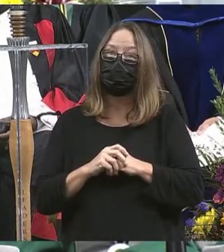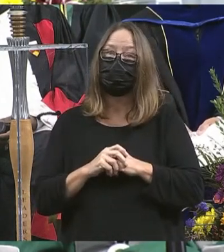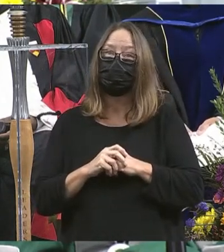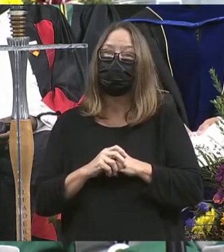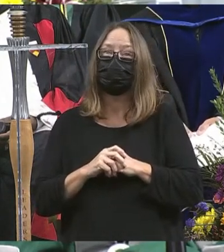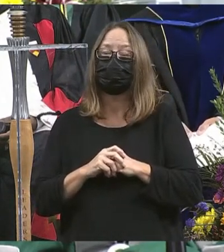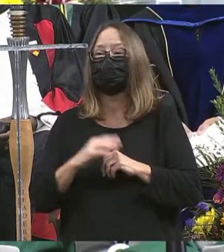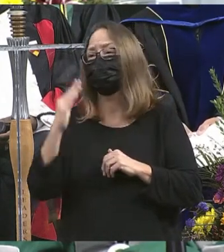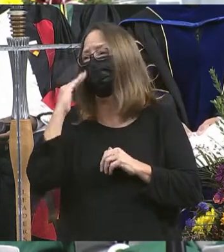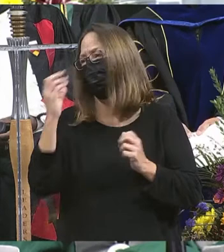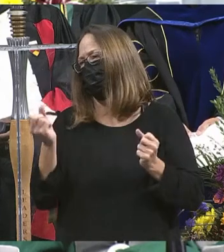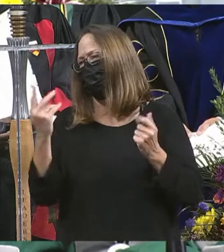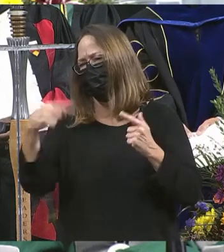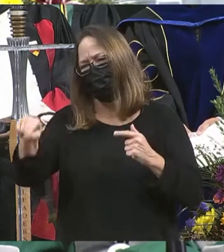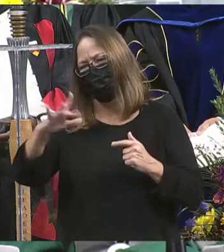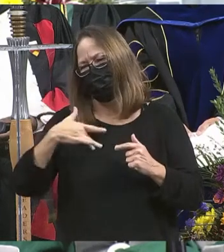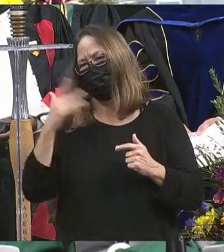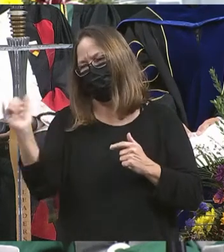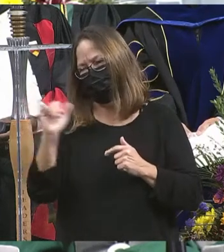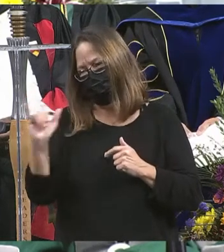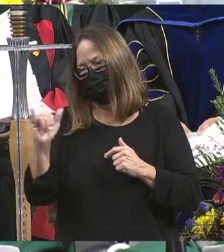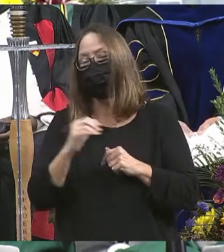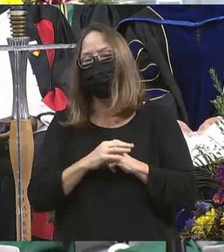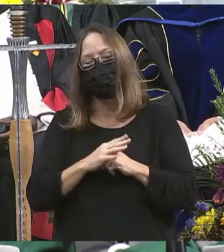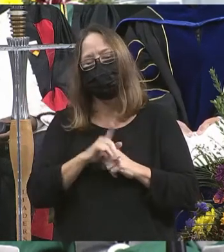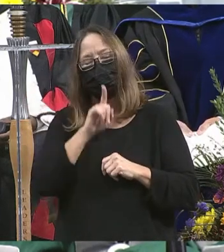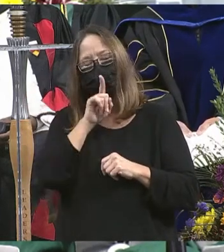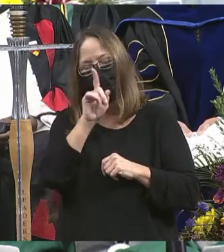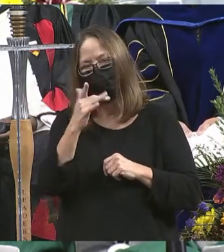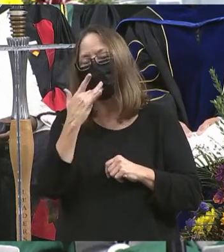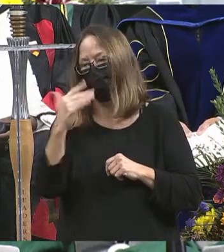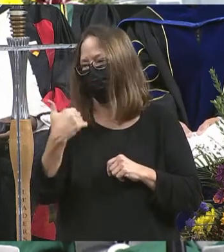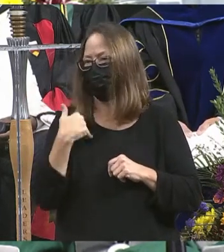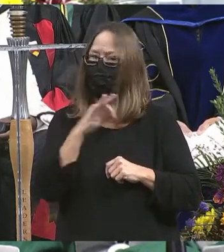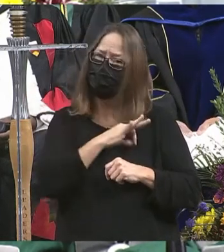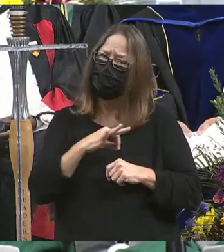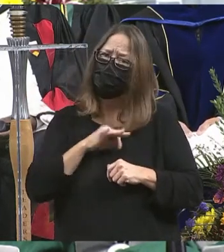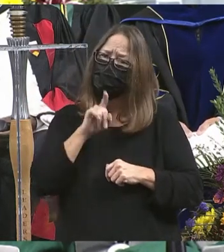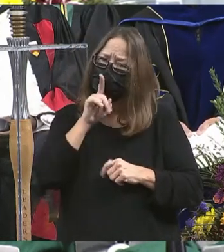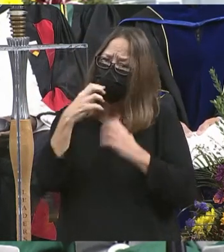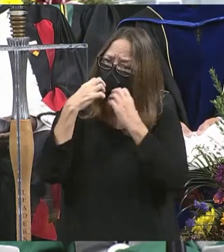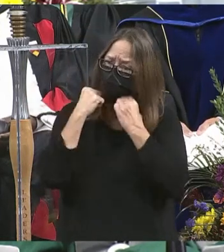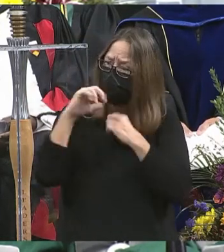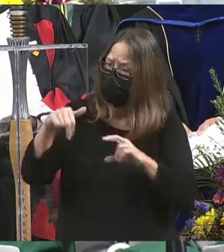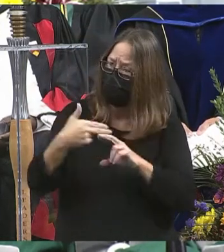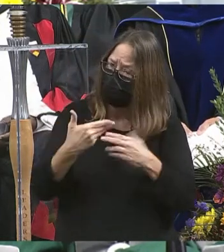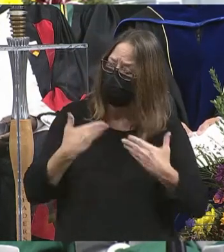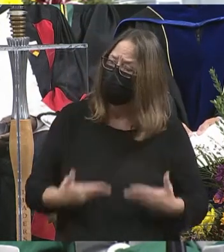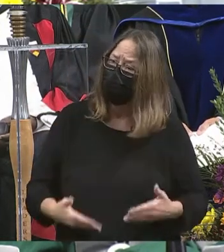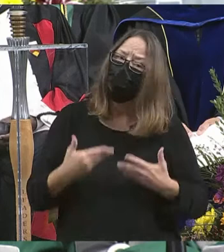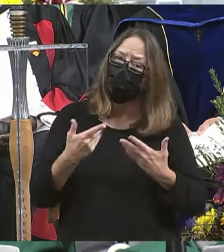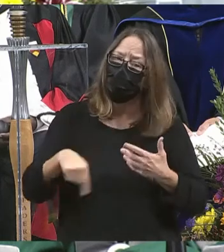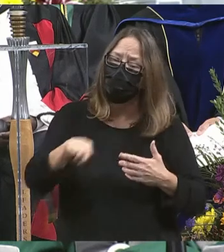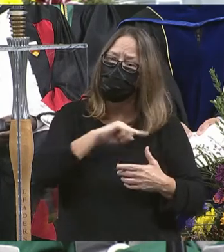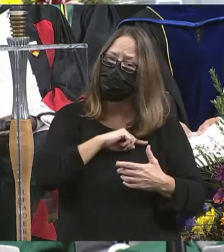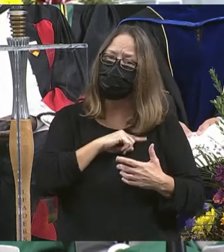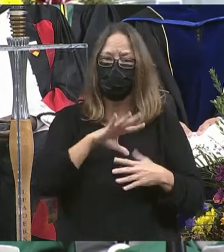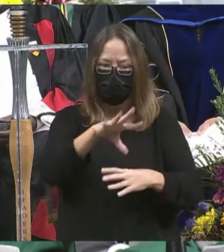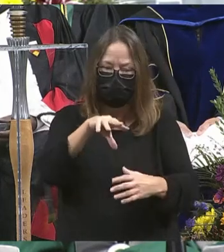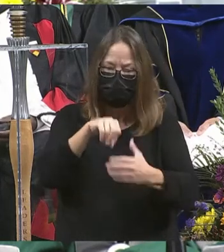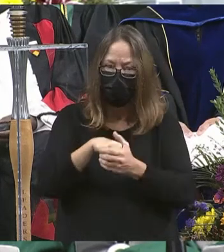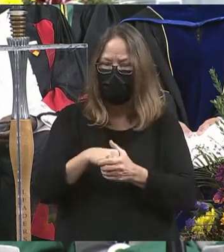I know many of you feel the same way. We are truly fortunate to have faculty who really care about us and take such an active part in helping us